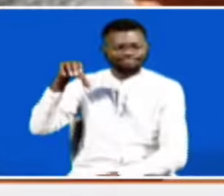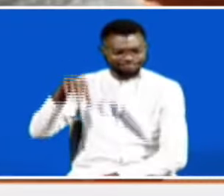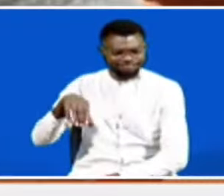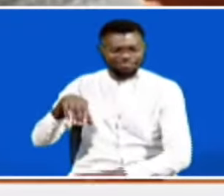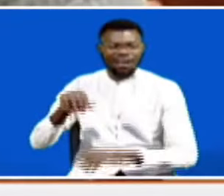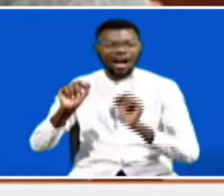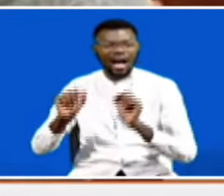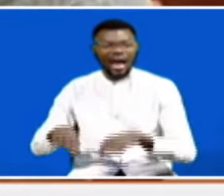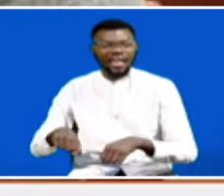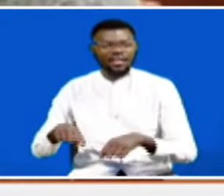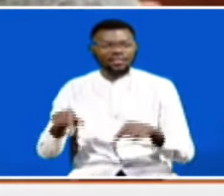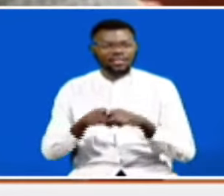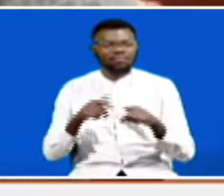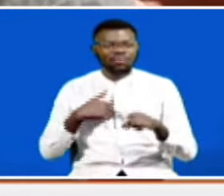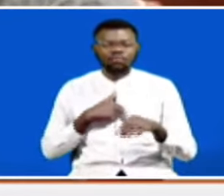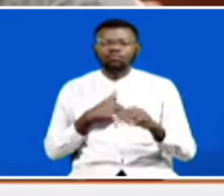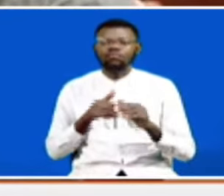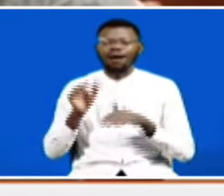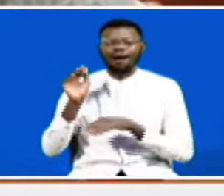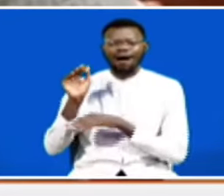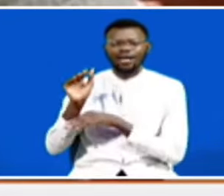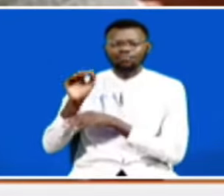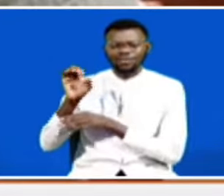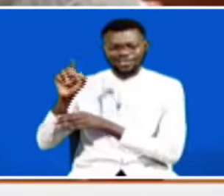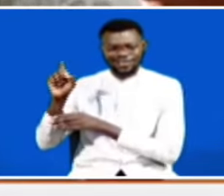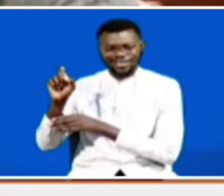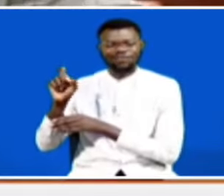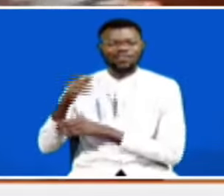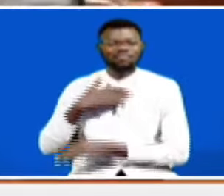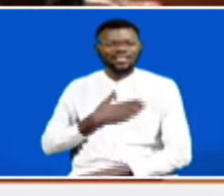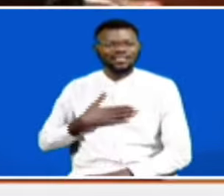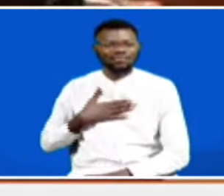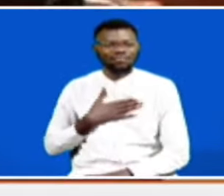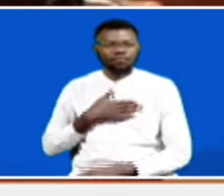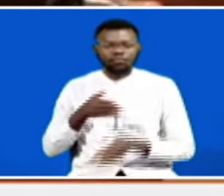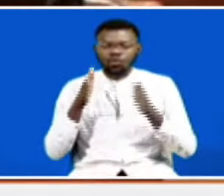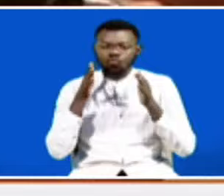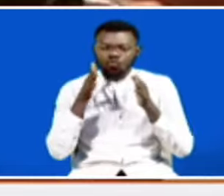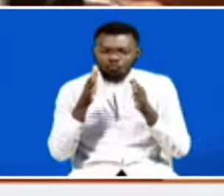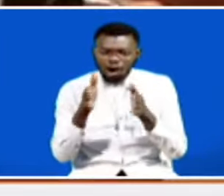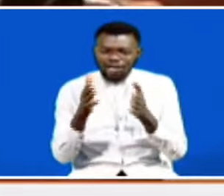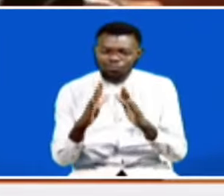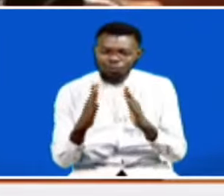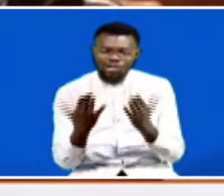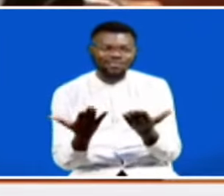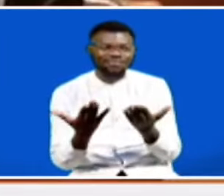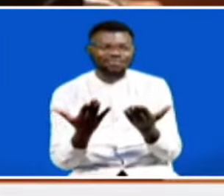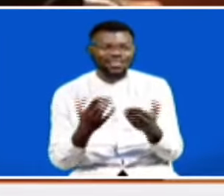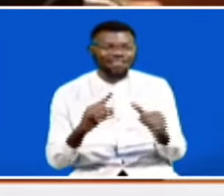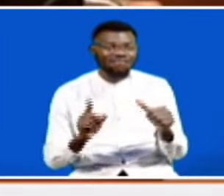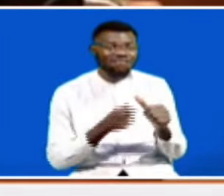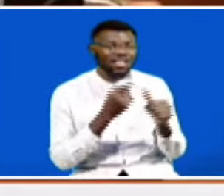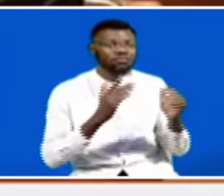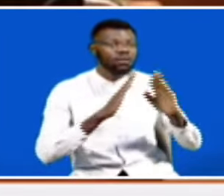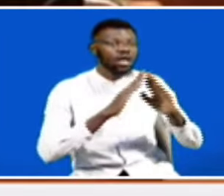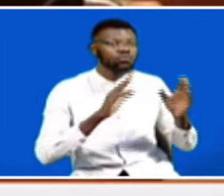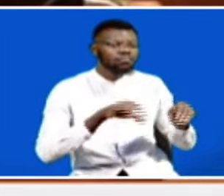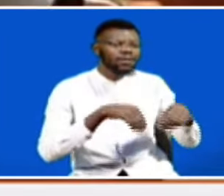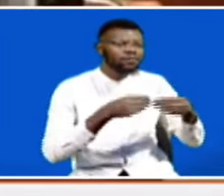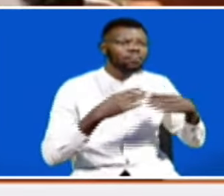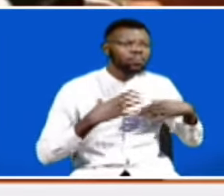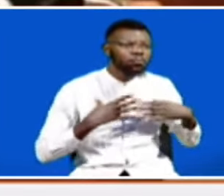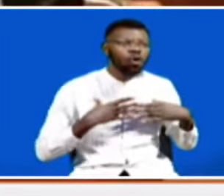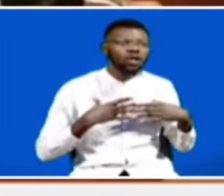the executive to concentrate, Mr. Speaker, first of all, to give housing to those